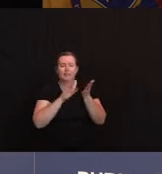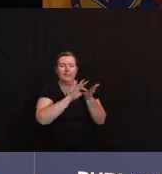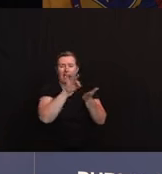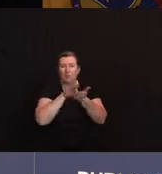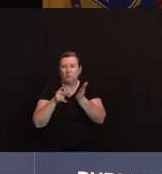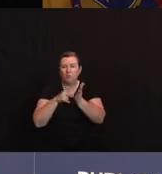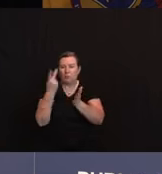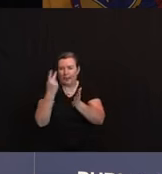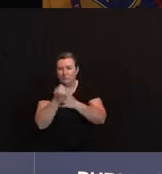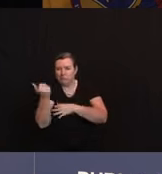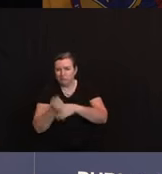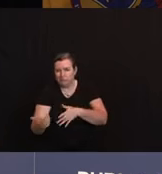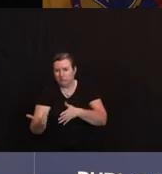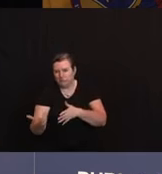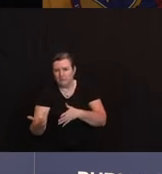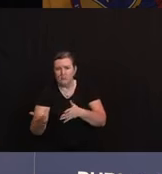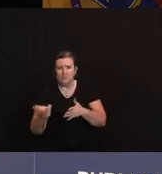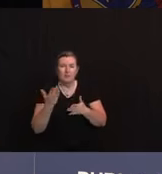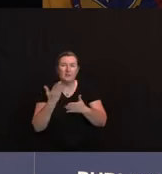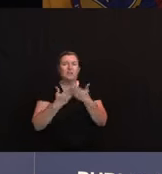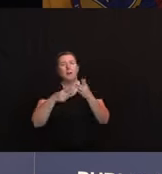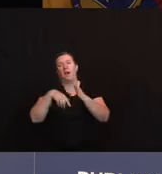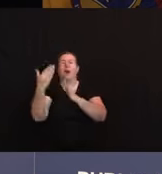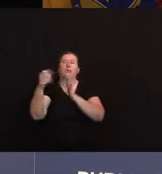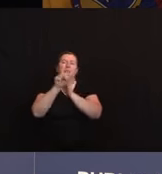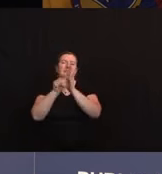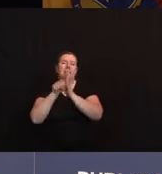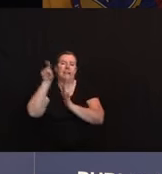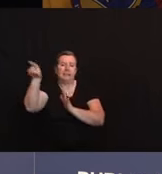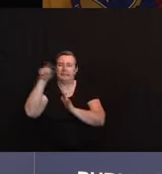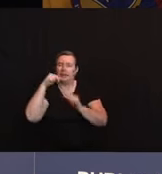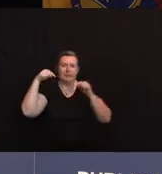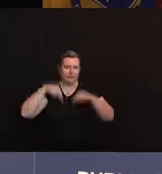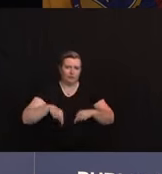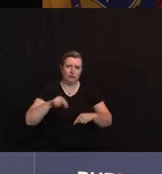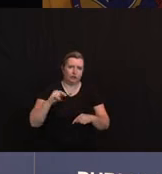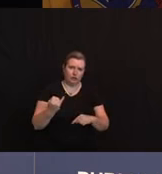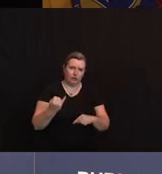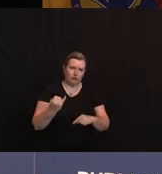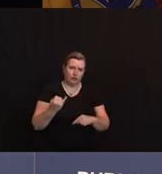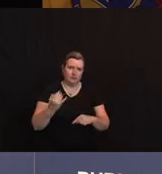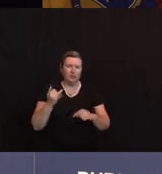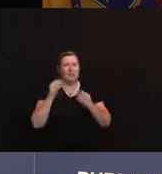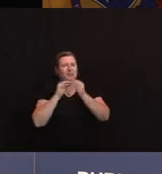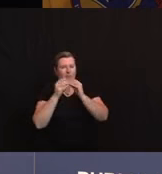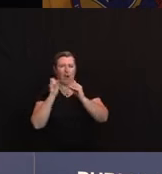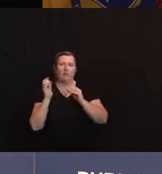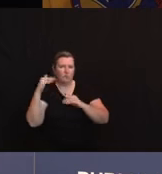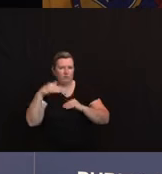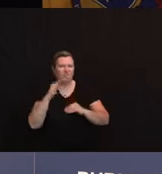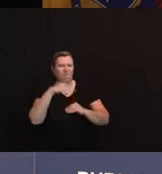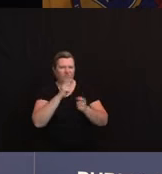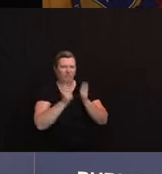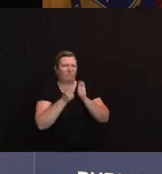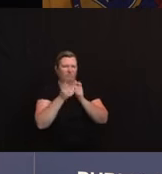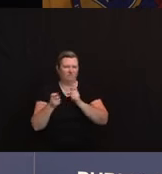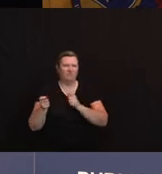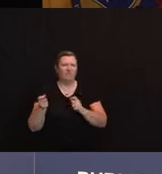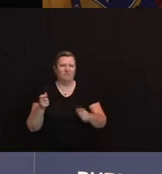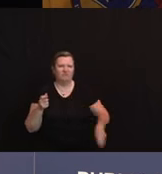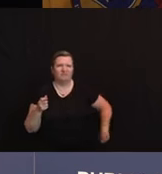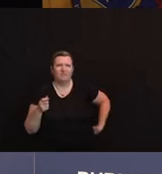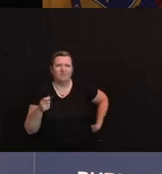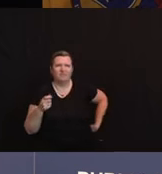not associated with us. So there are a number of reasons why they can change. Probably the single most common is that they would become confirmed from